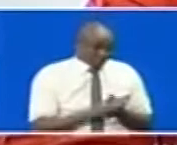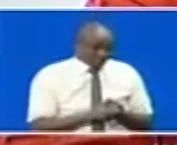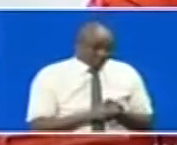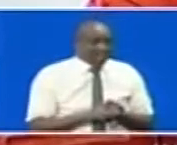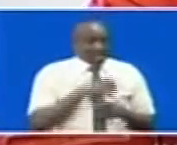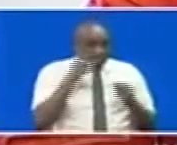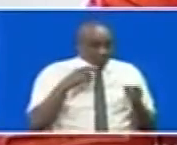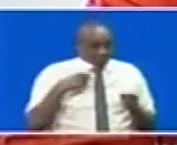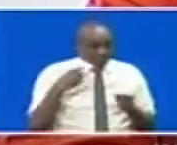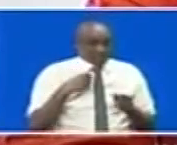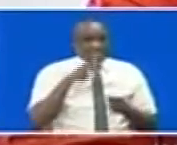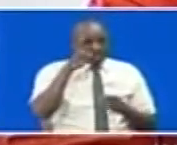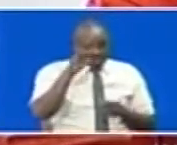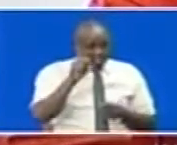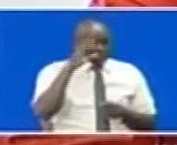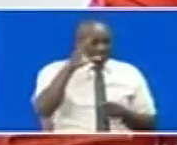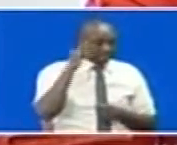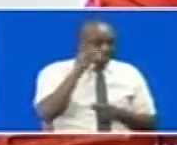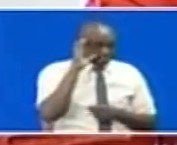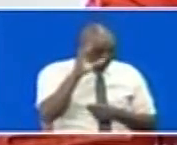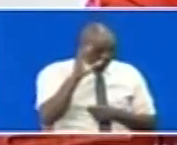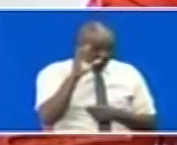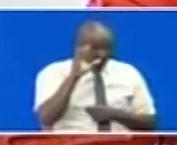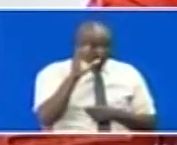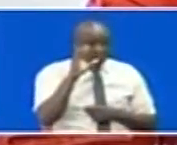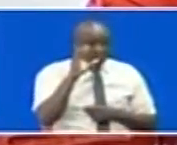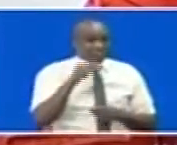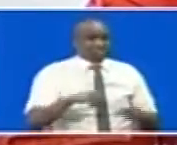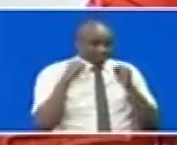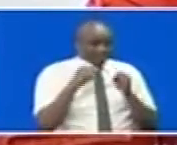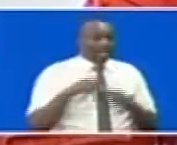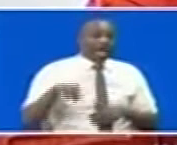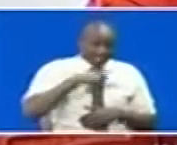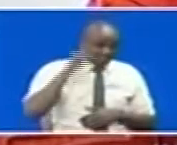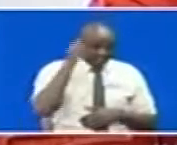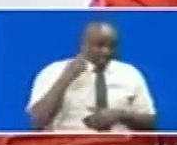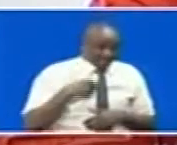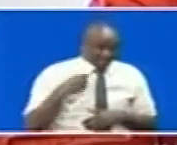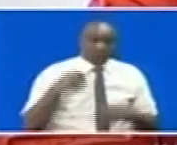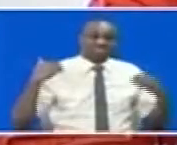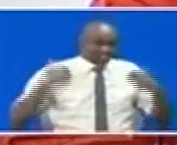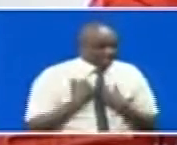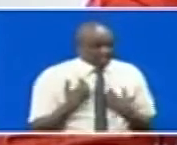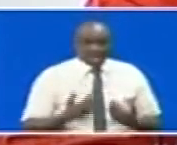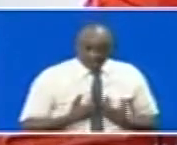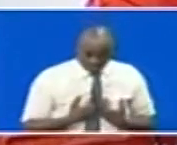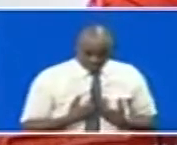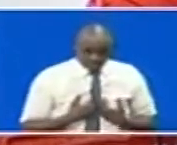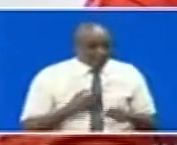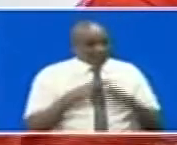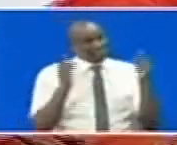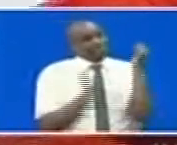Mr. Kaparo's response to my concerns is that we as Kenyans are honestly tired. And